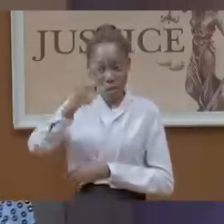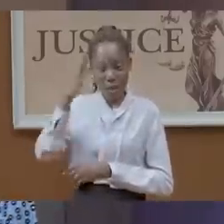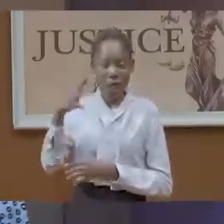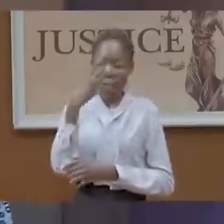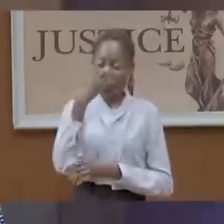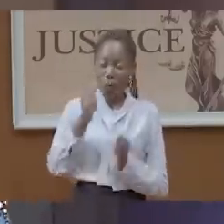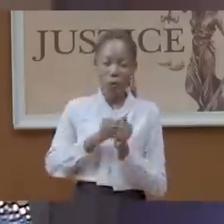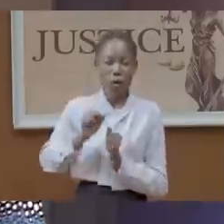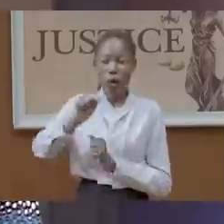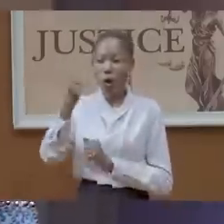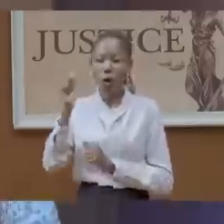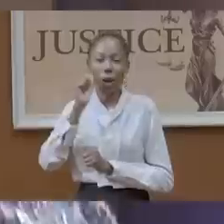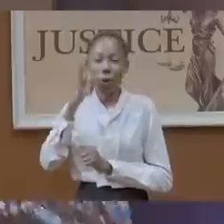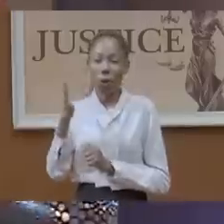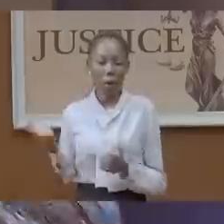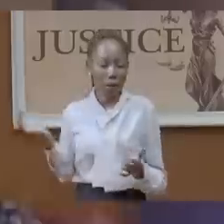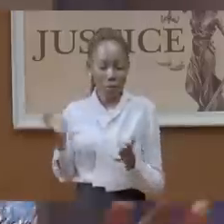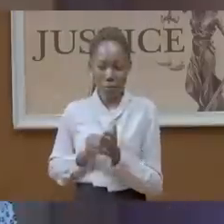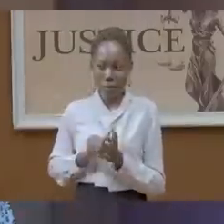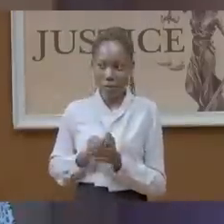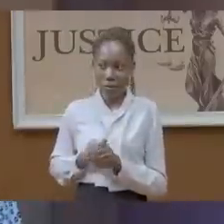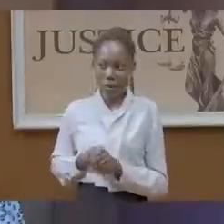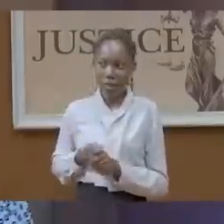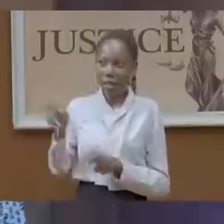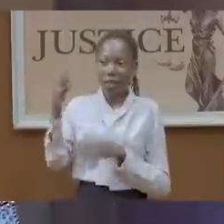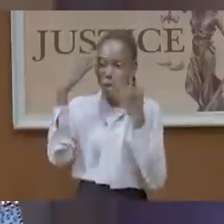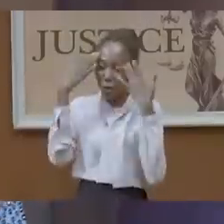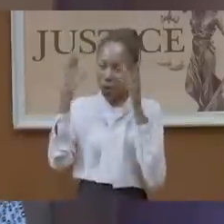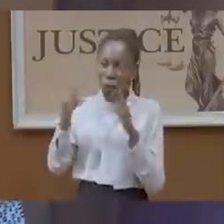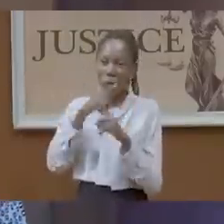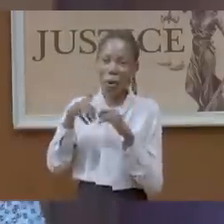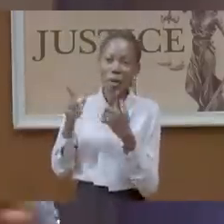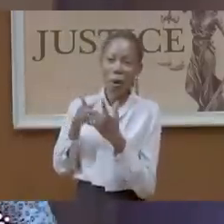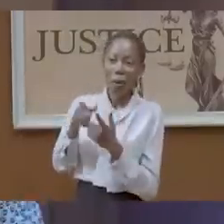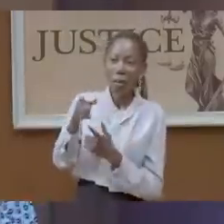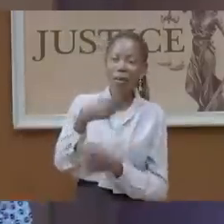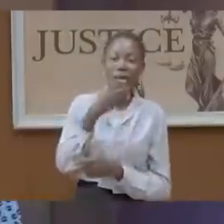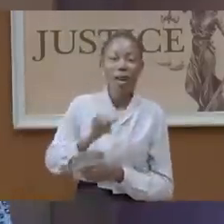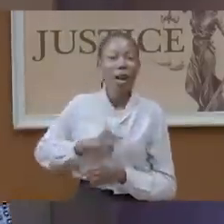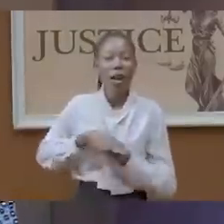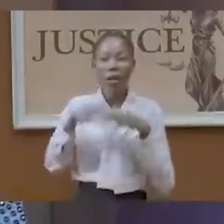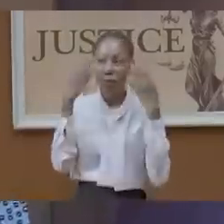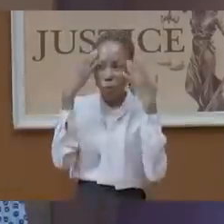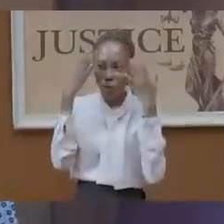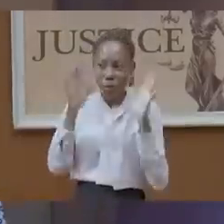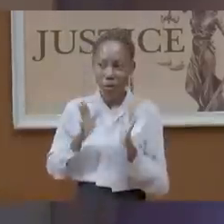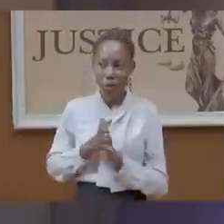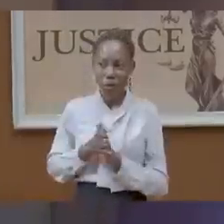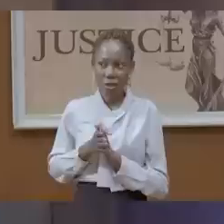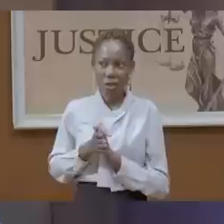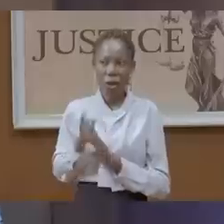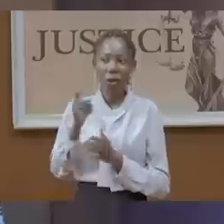When I met her as I didn't know anything about her. I told her, I said, I don't know anything. I said, my language was, I want to